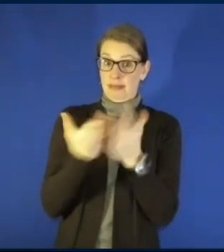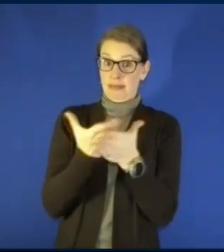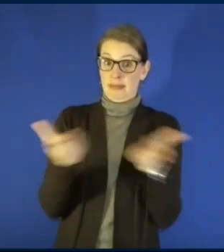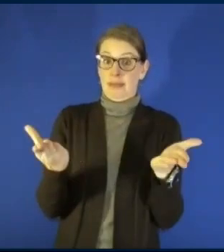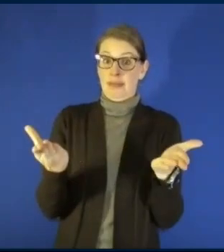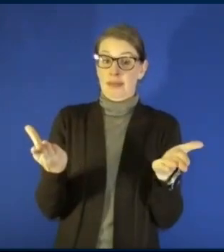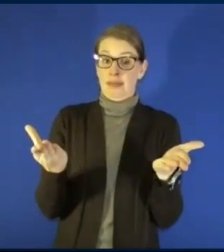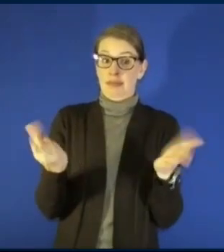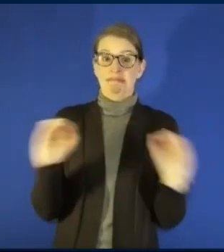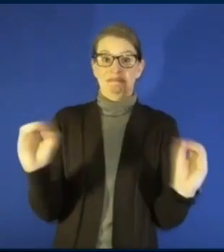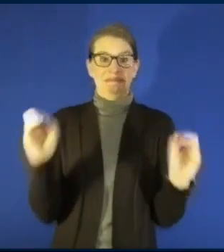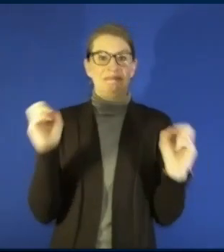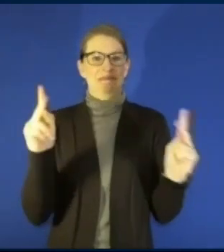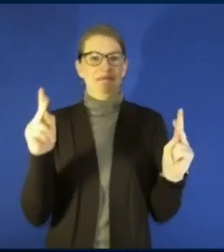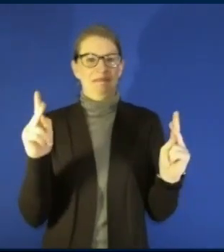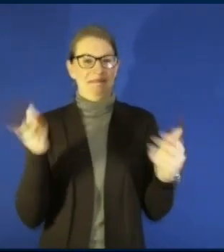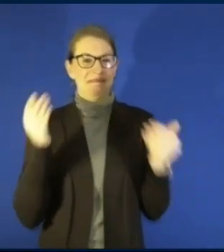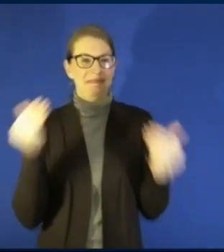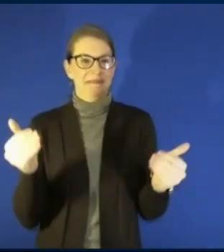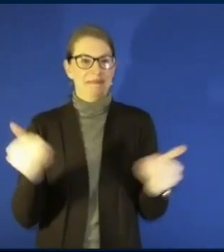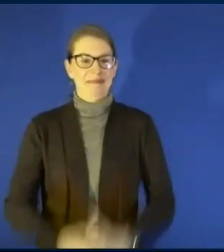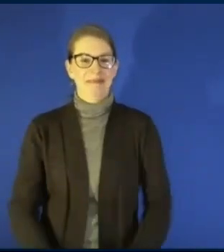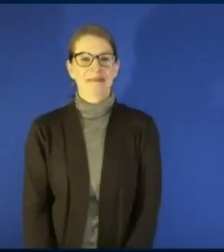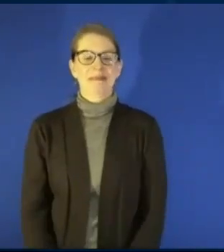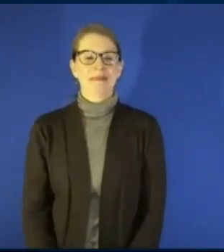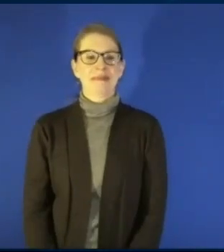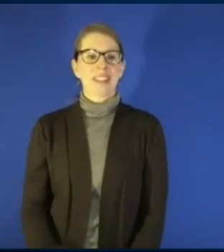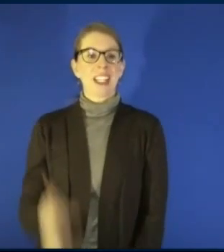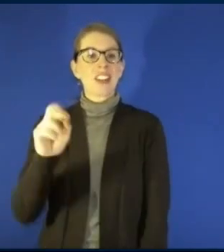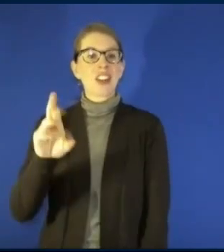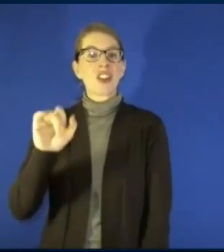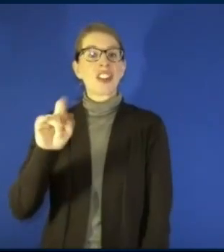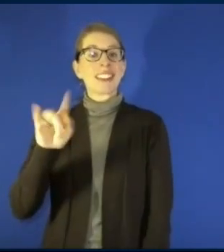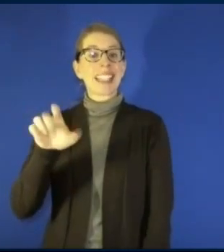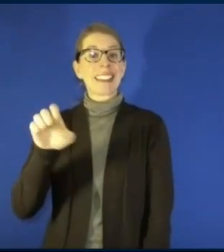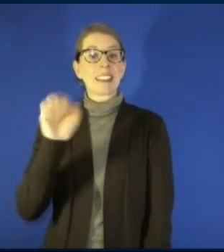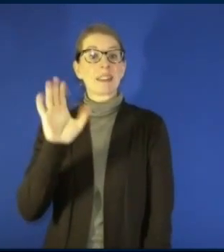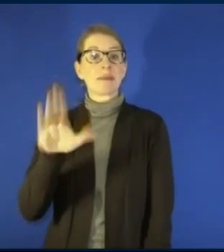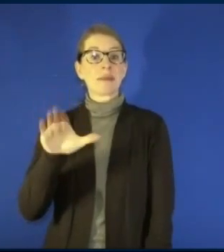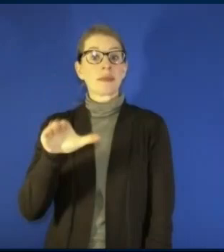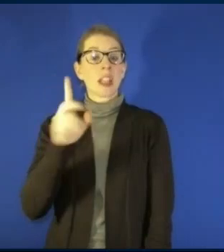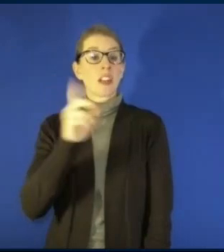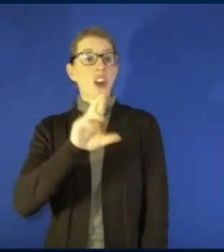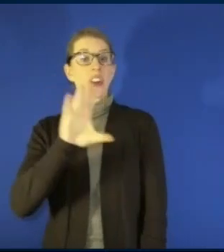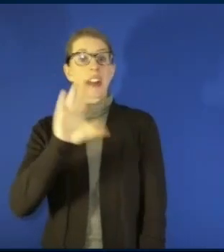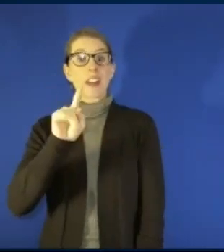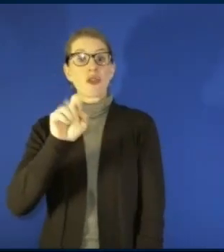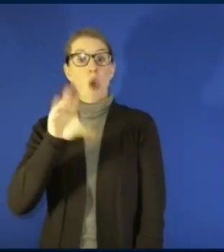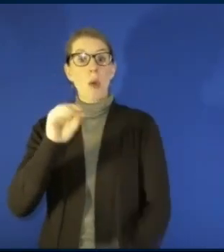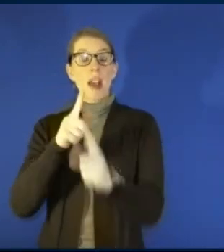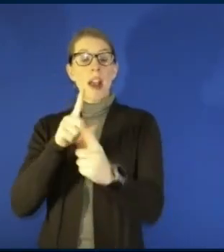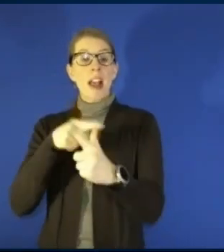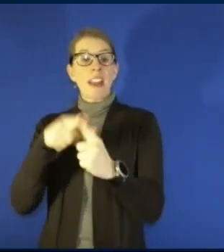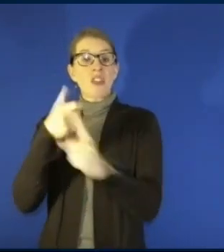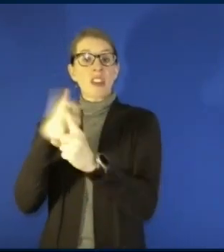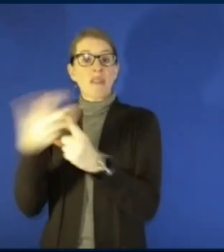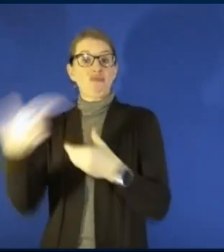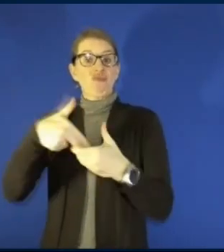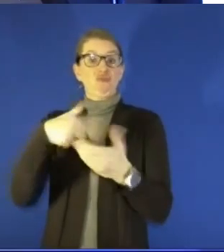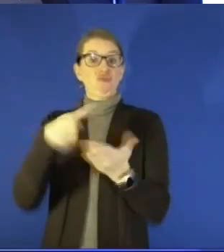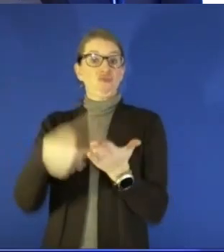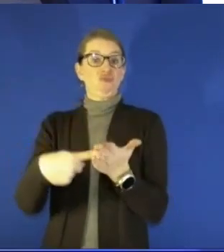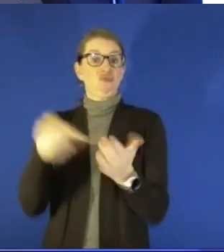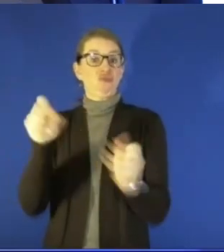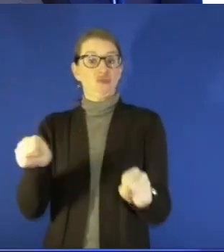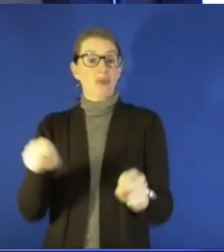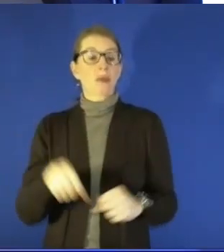All right, I think we're good. All right, Dr. Stites, I'm going to ask Dr. Castro a couple quick questions, and then you can jump in as well. Dr. Castro, Lindsay